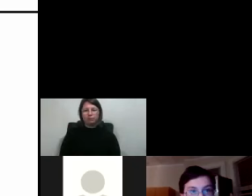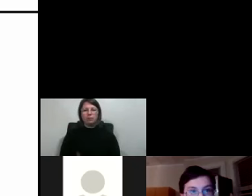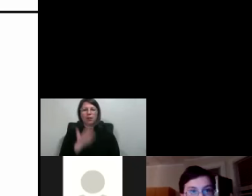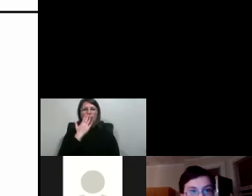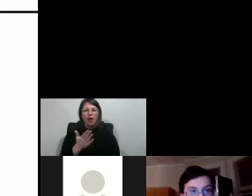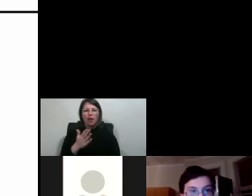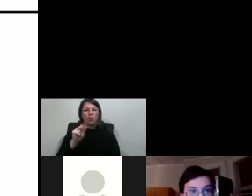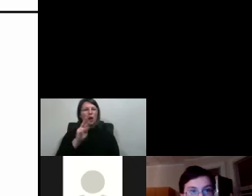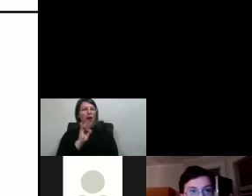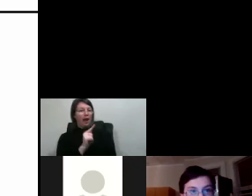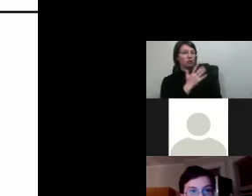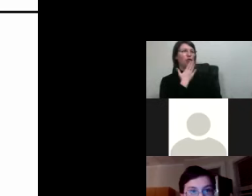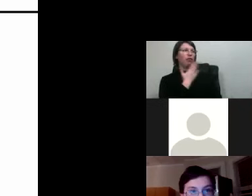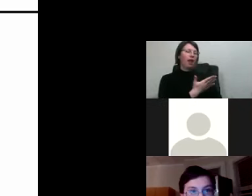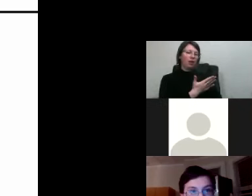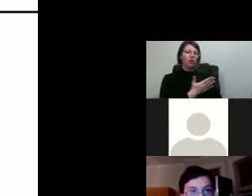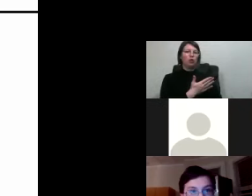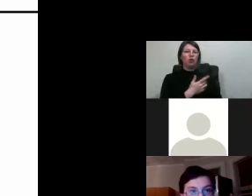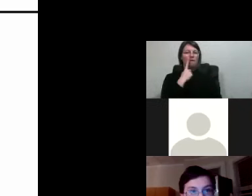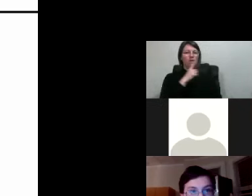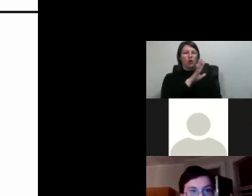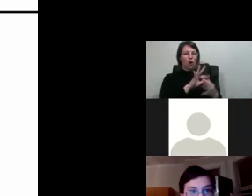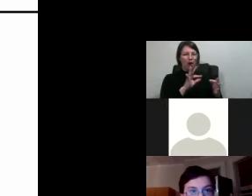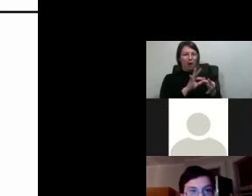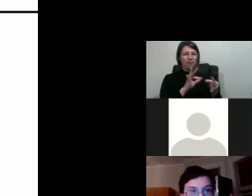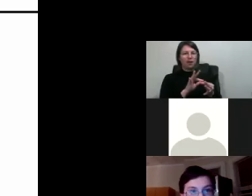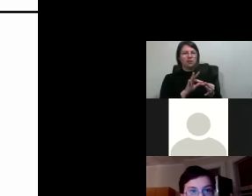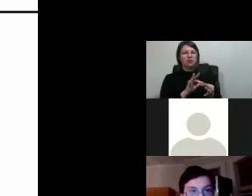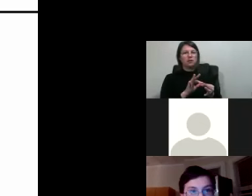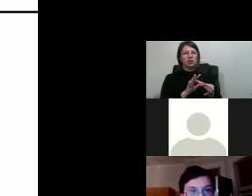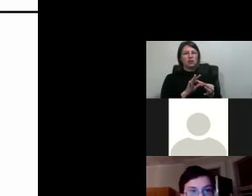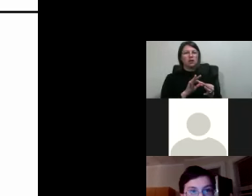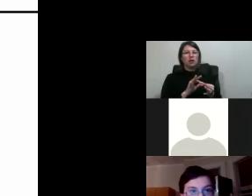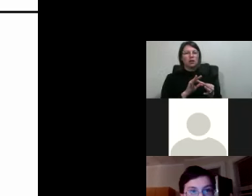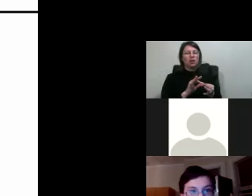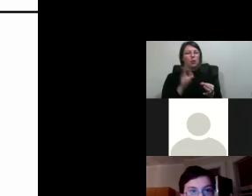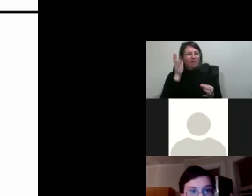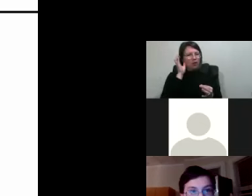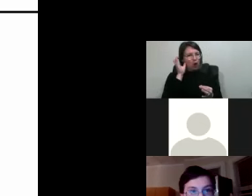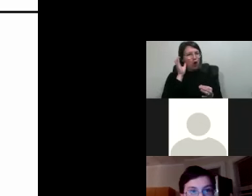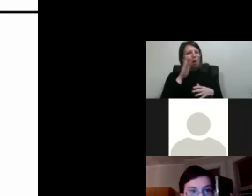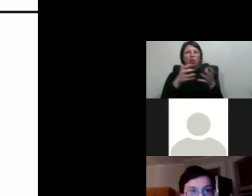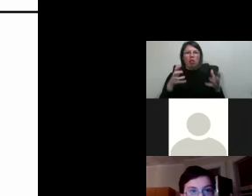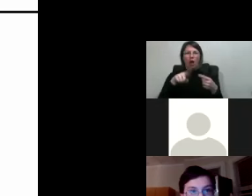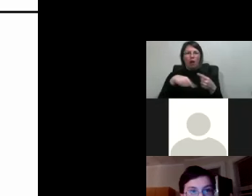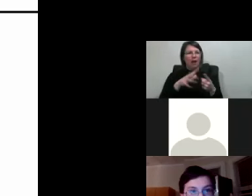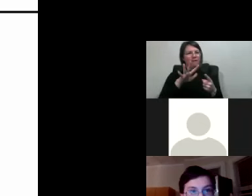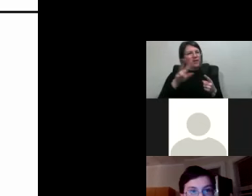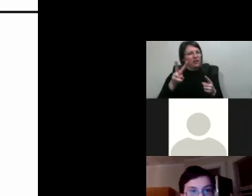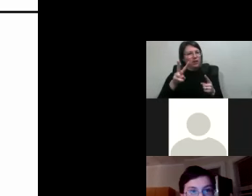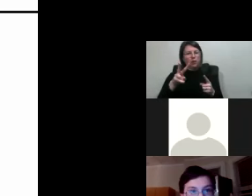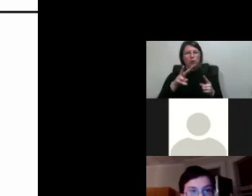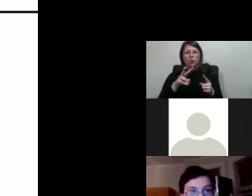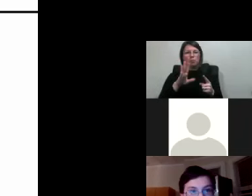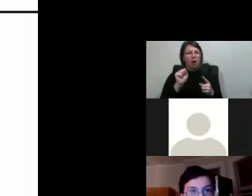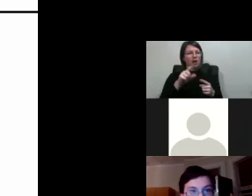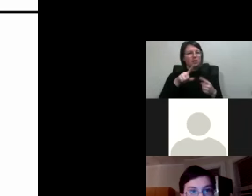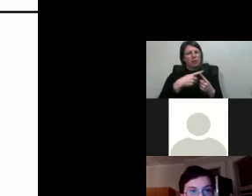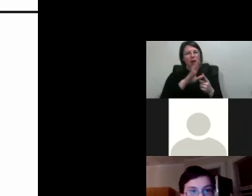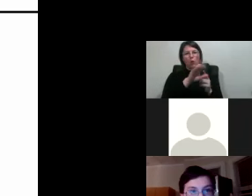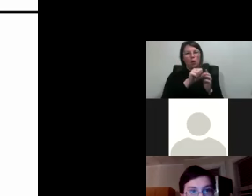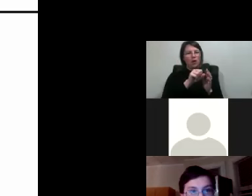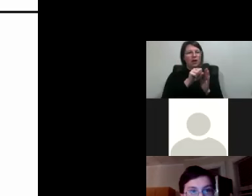Thank you for your comments. We've heard a lot around the 52 bus, including from your state representative and other members of the